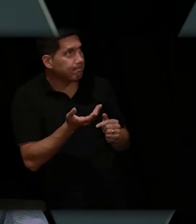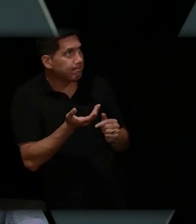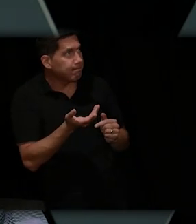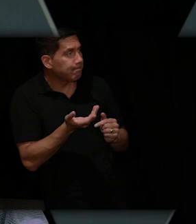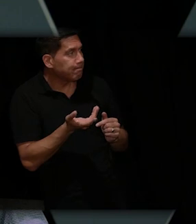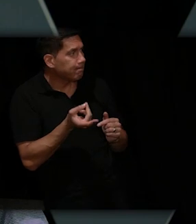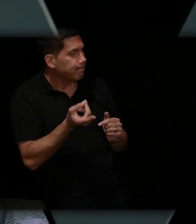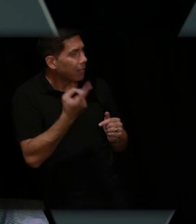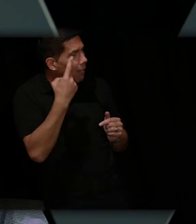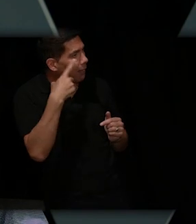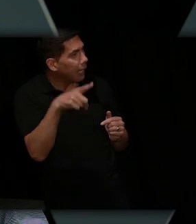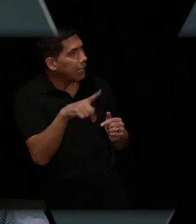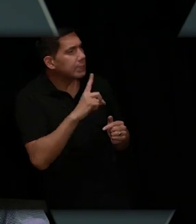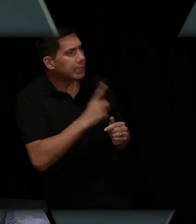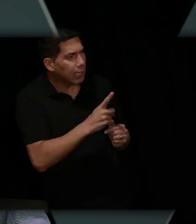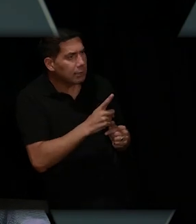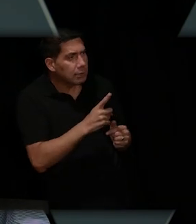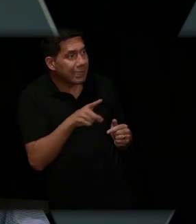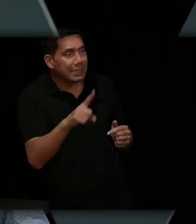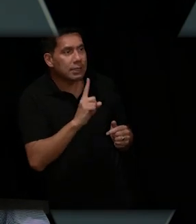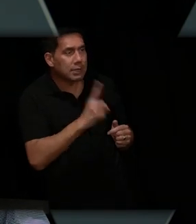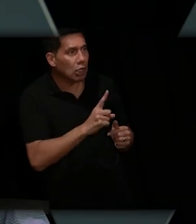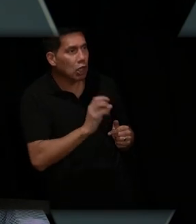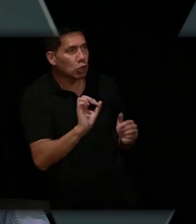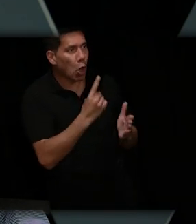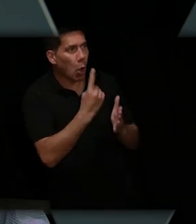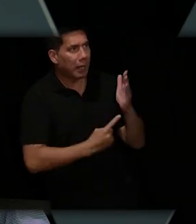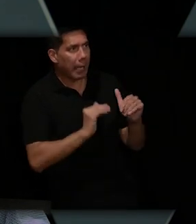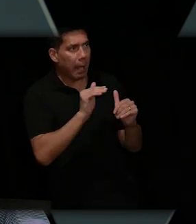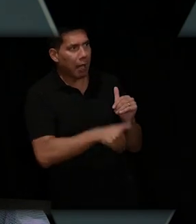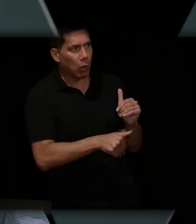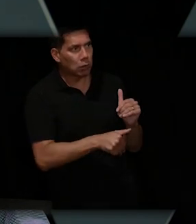he has said that it's not just about